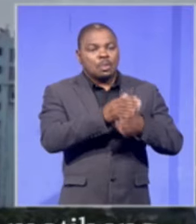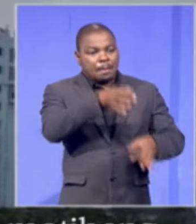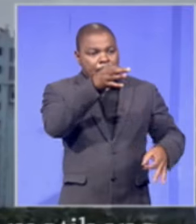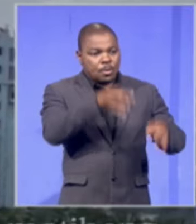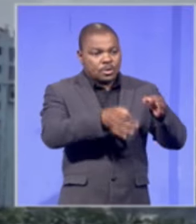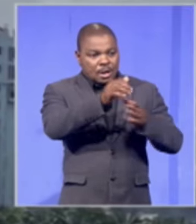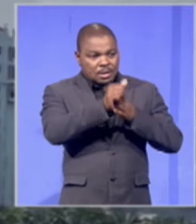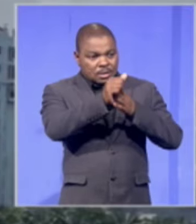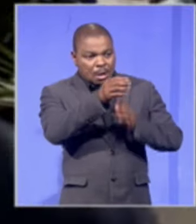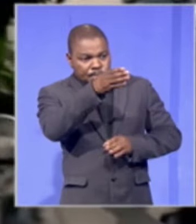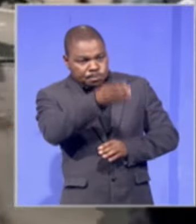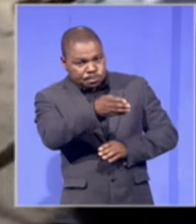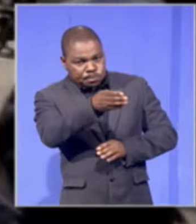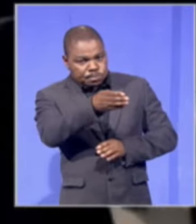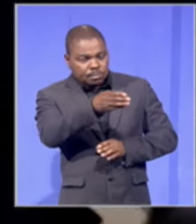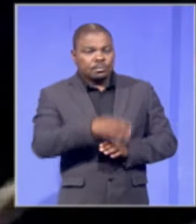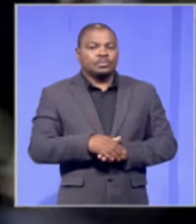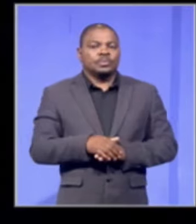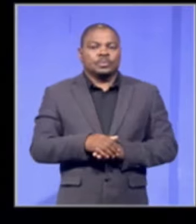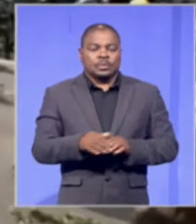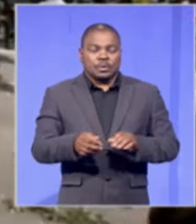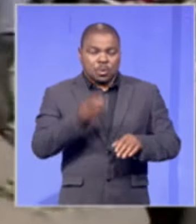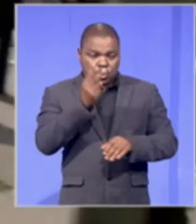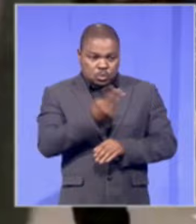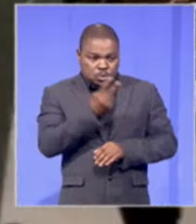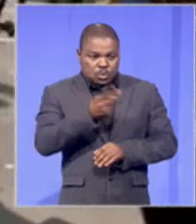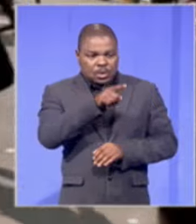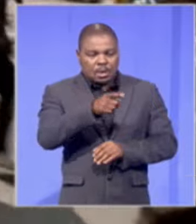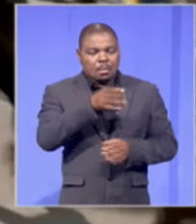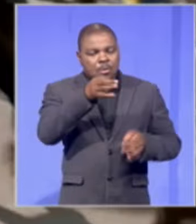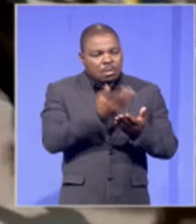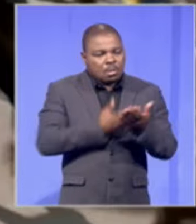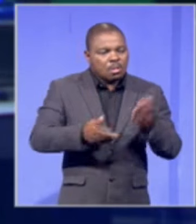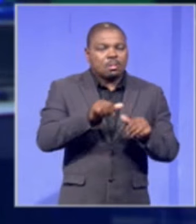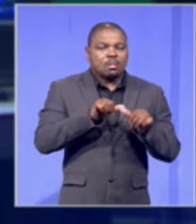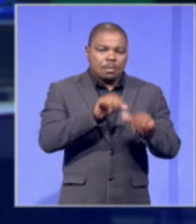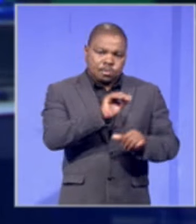direction and also there is political engagement.